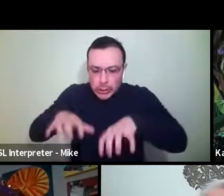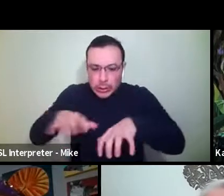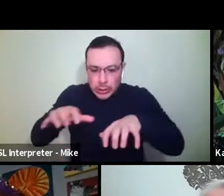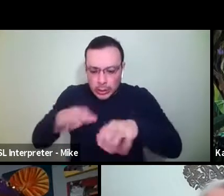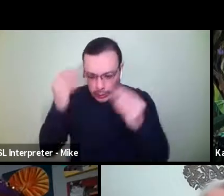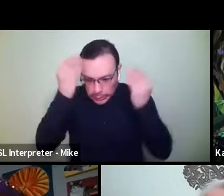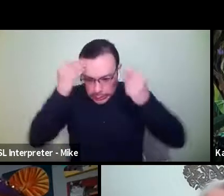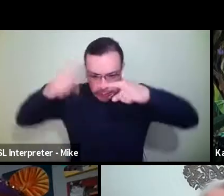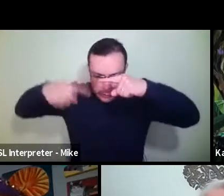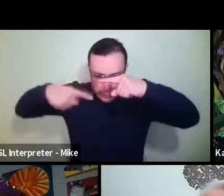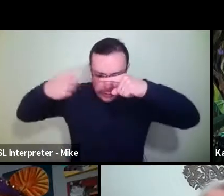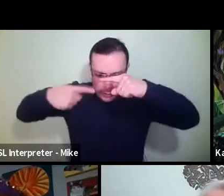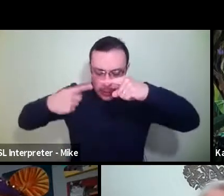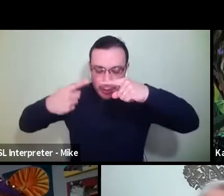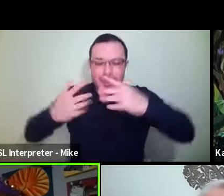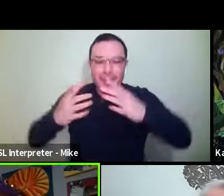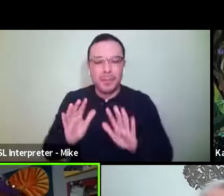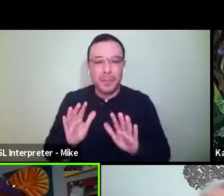sense?